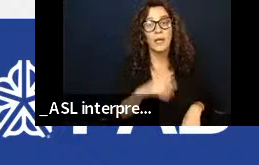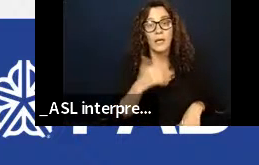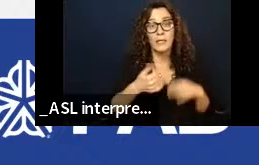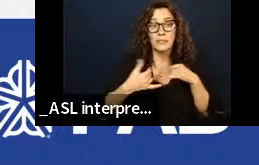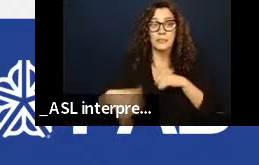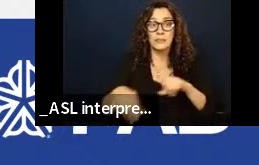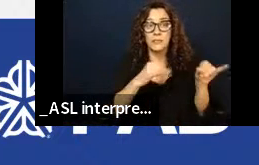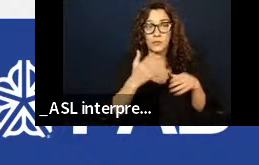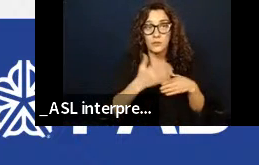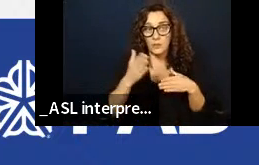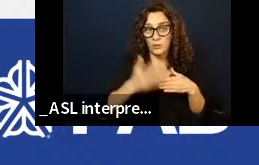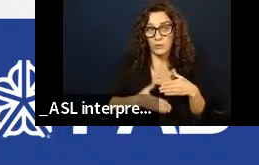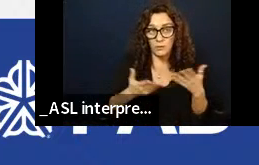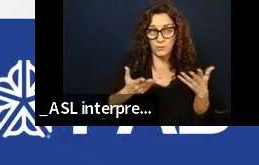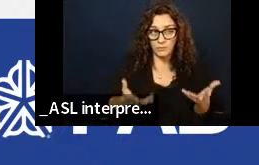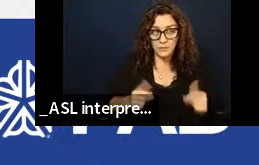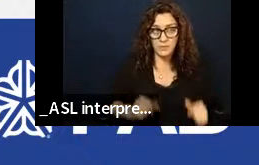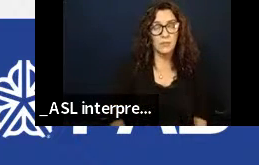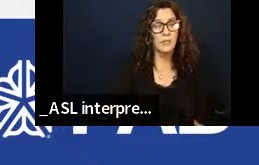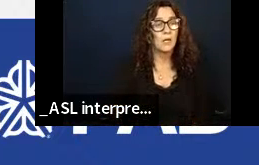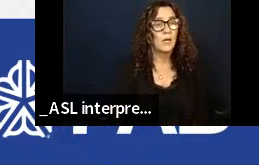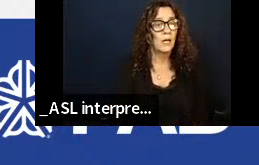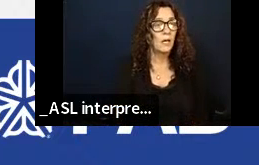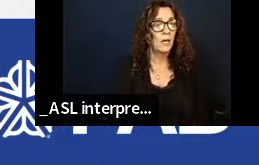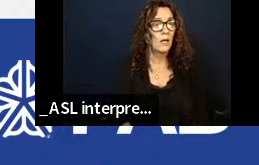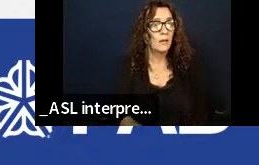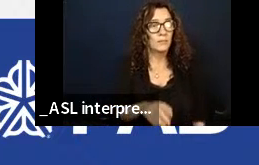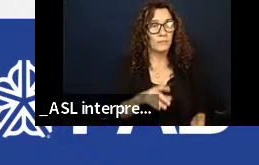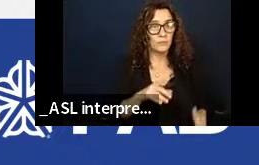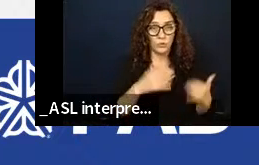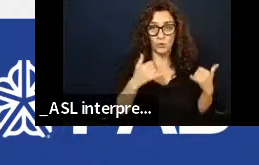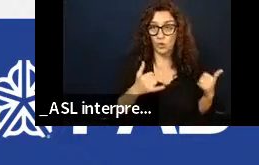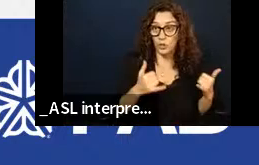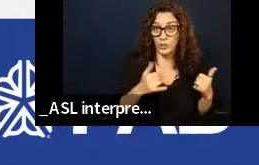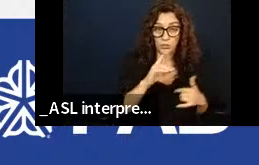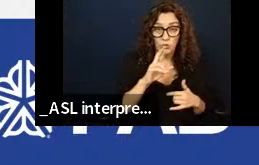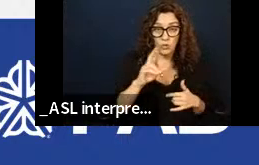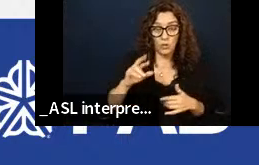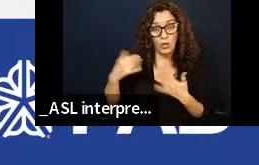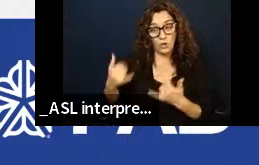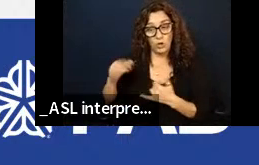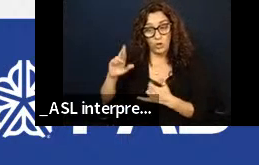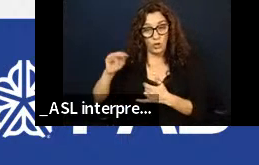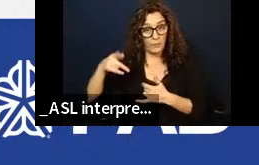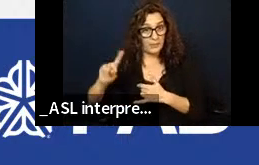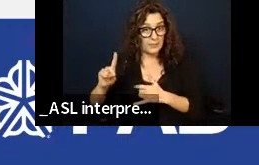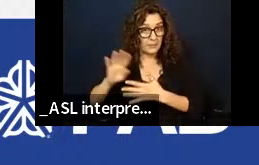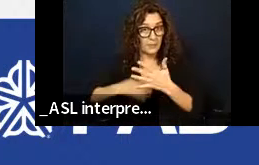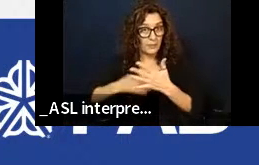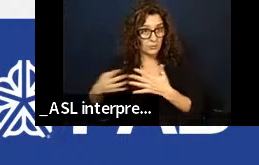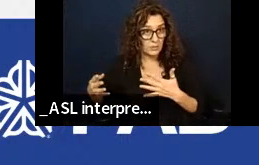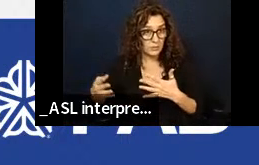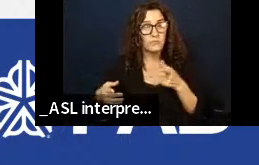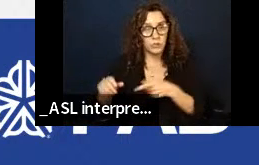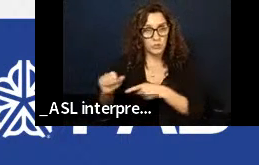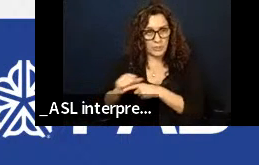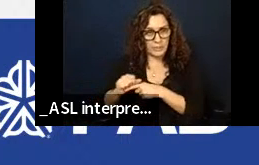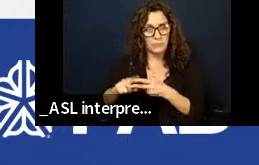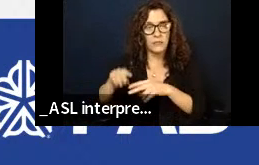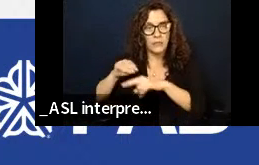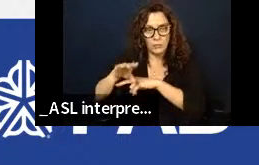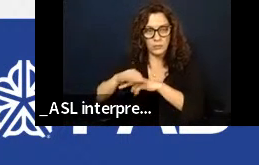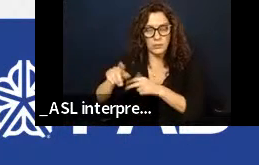are included in the current RPD matrix are trainings, counselings, written reprimands, suspensions,